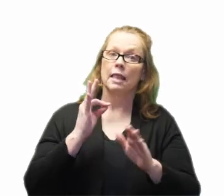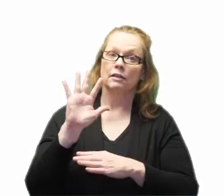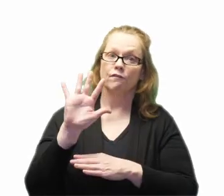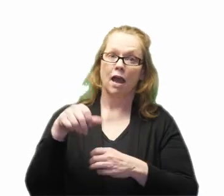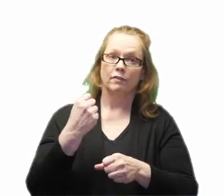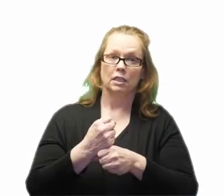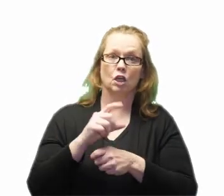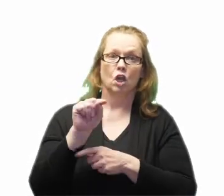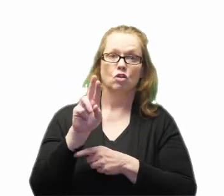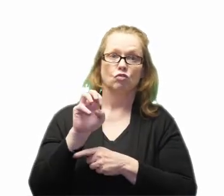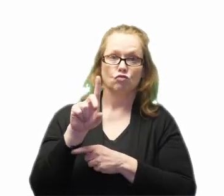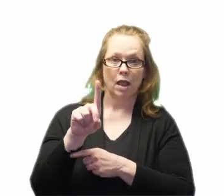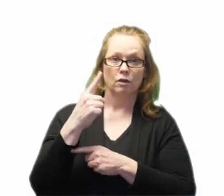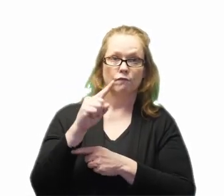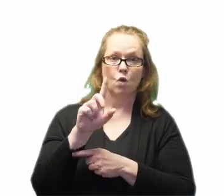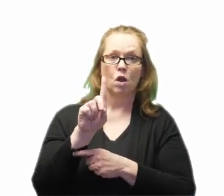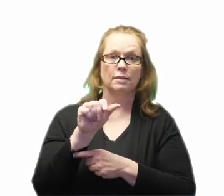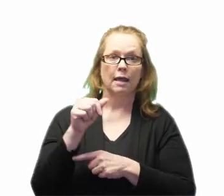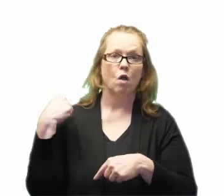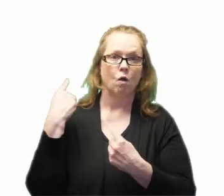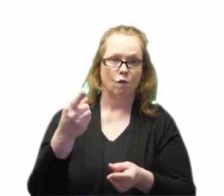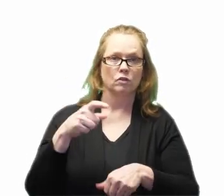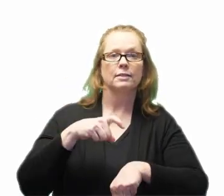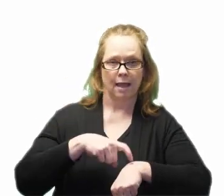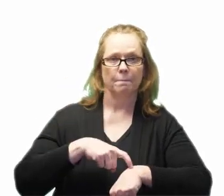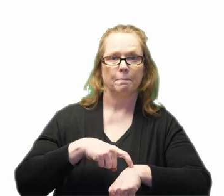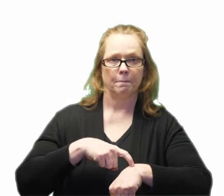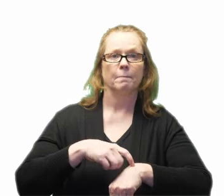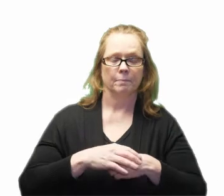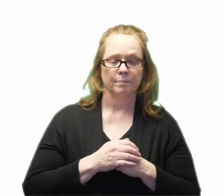Select 5-year trend for data over time.